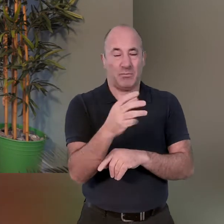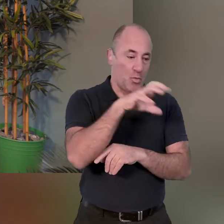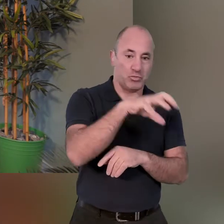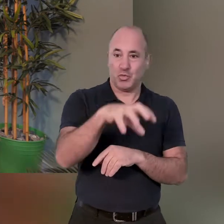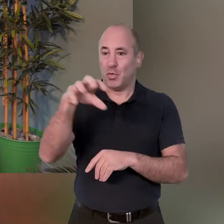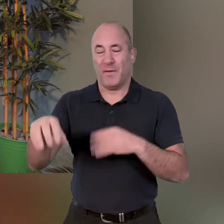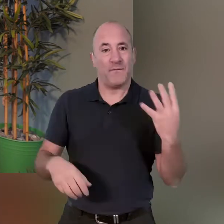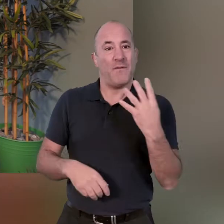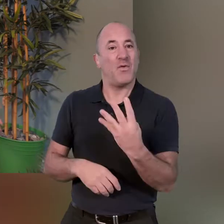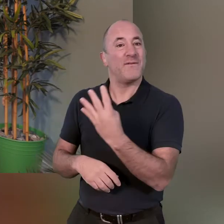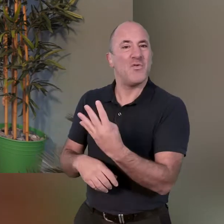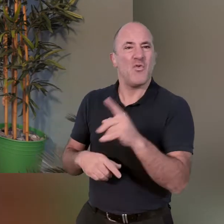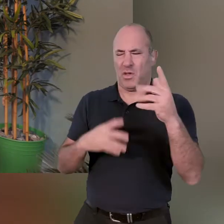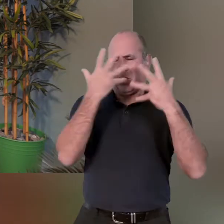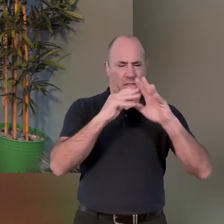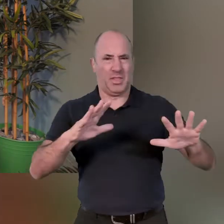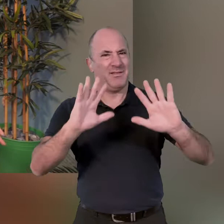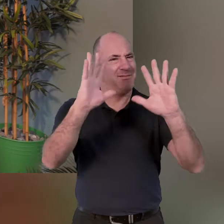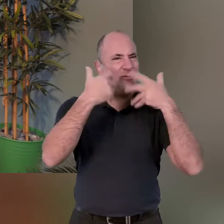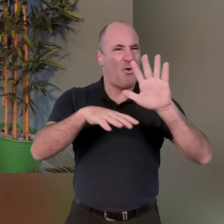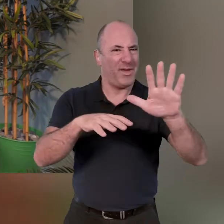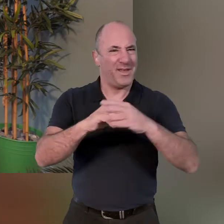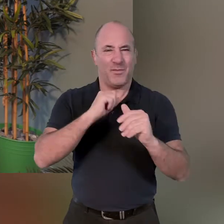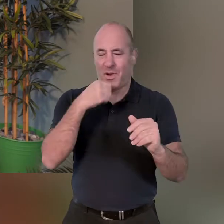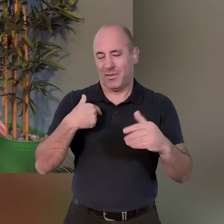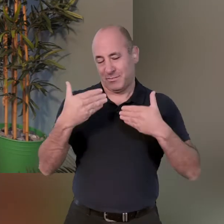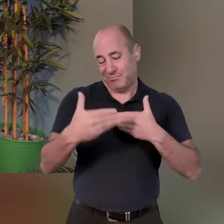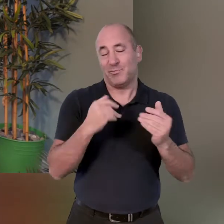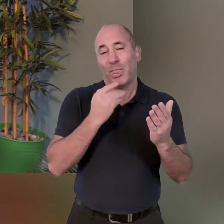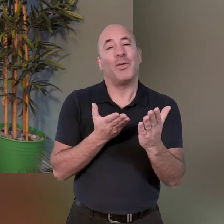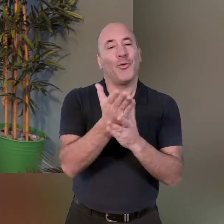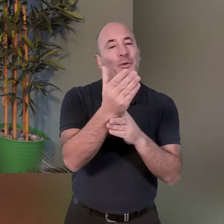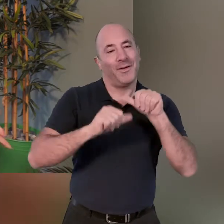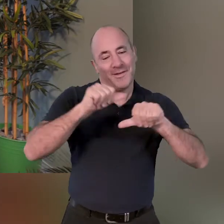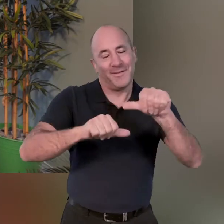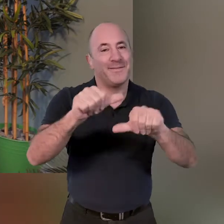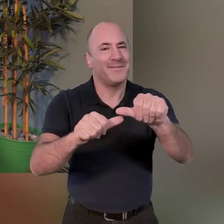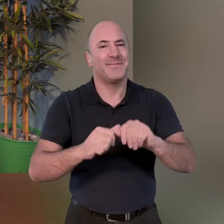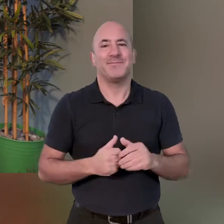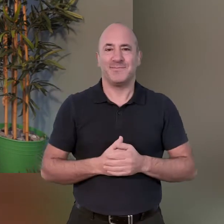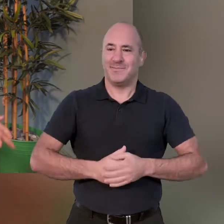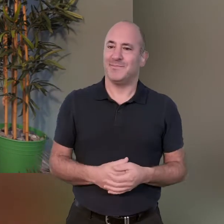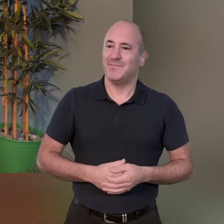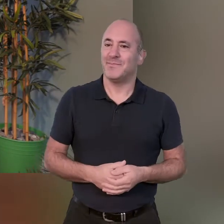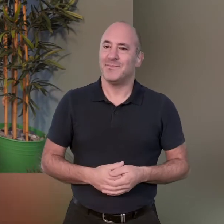12 minutes. But don't worry if that's a little bit confusing, because you'll get it as we go through today's